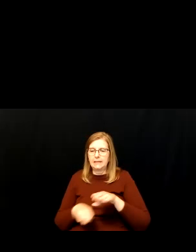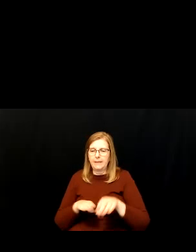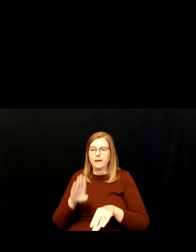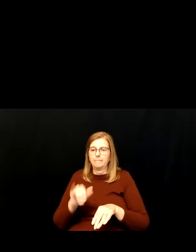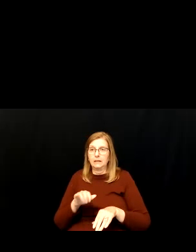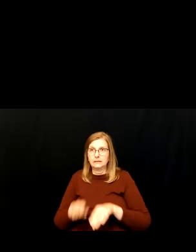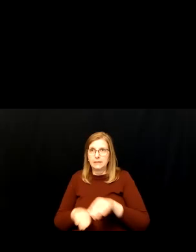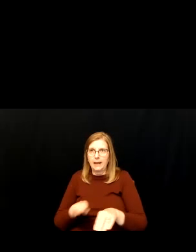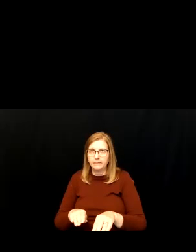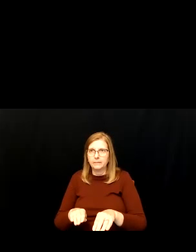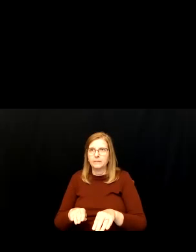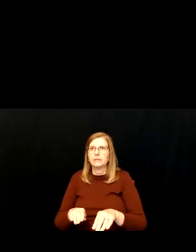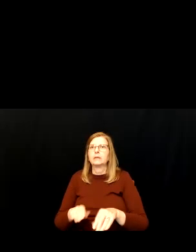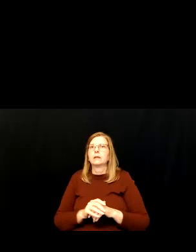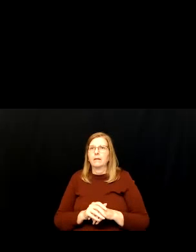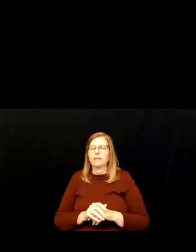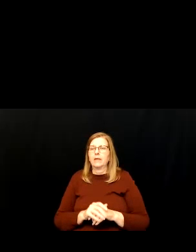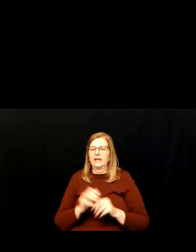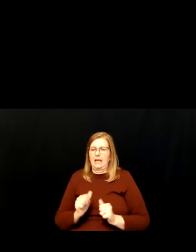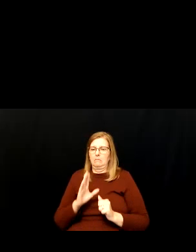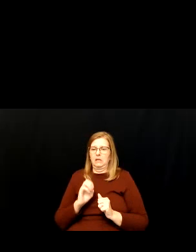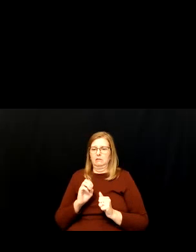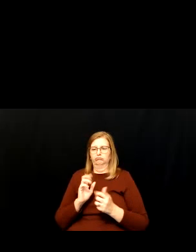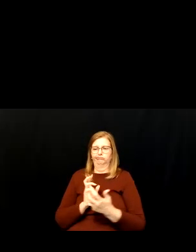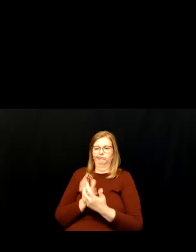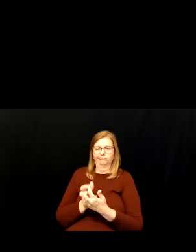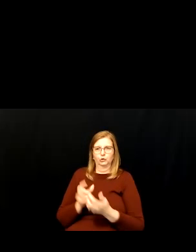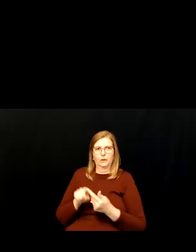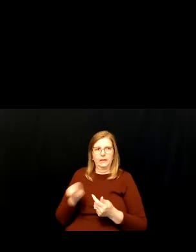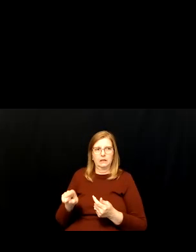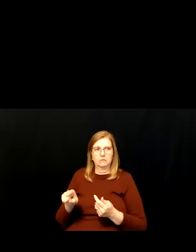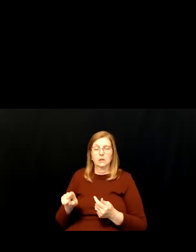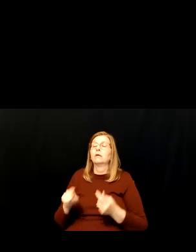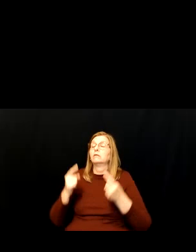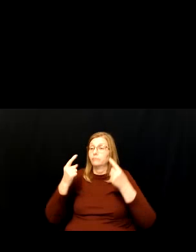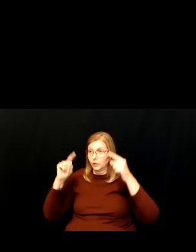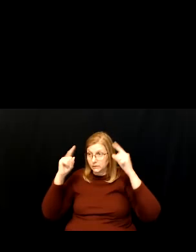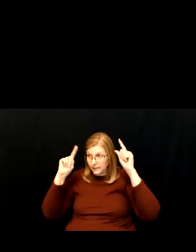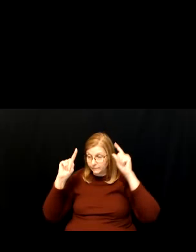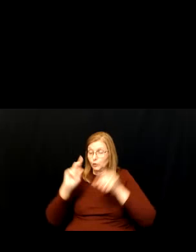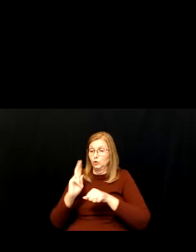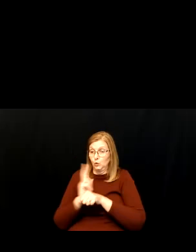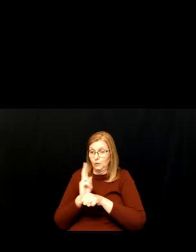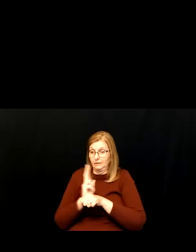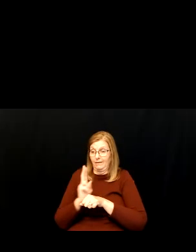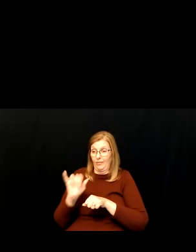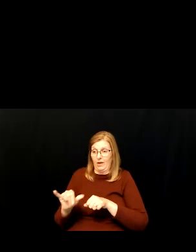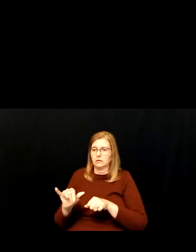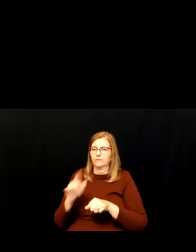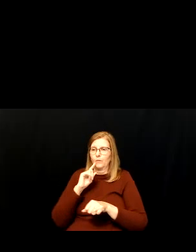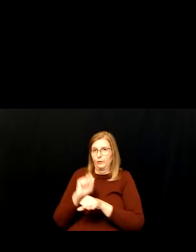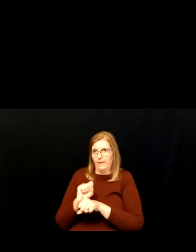him through it, and it can be individualized. So, and he was very successful working on this job placement at